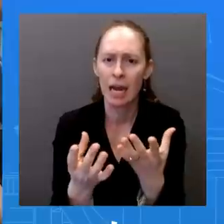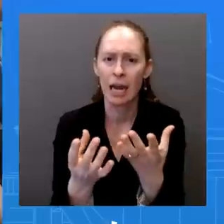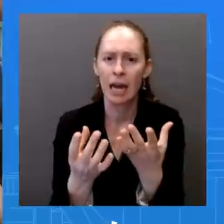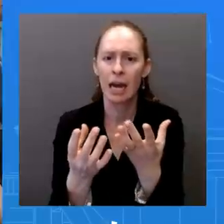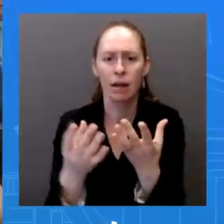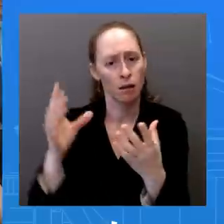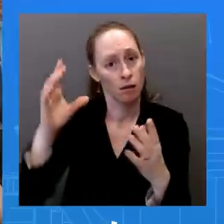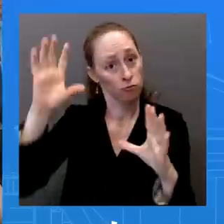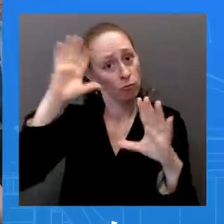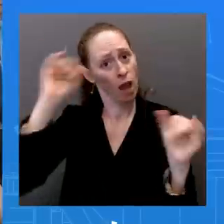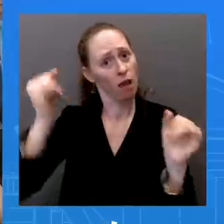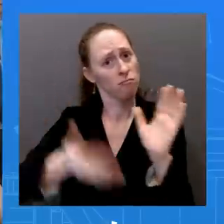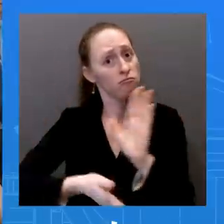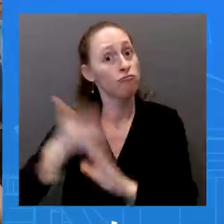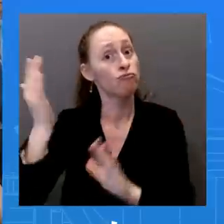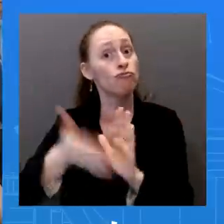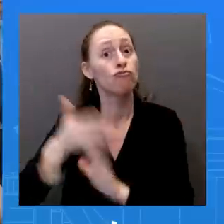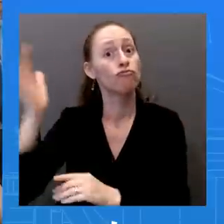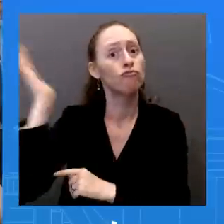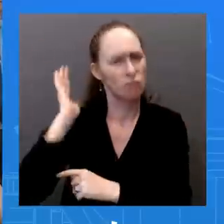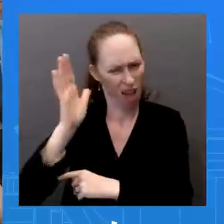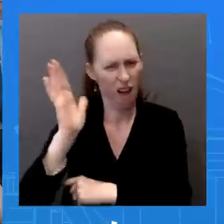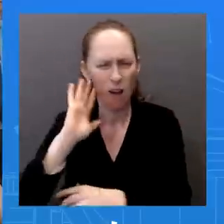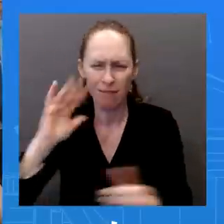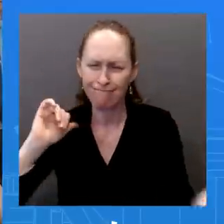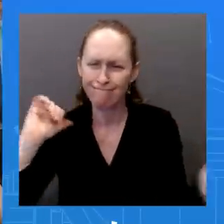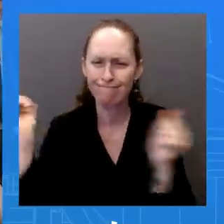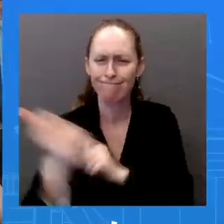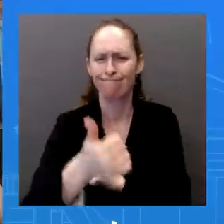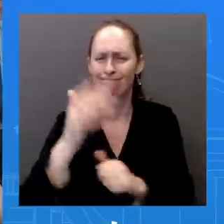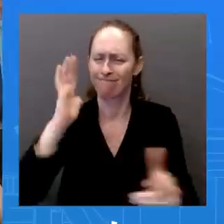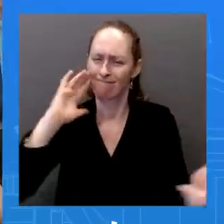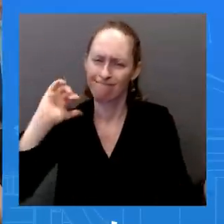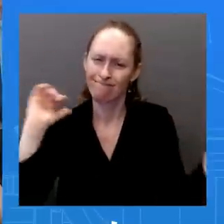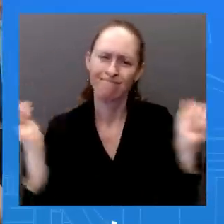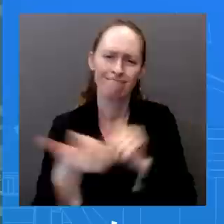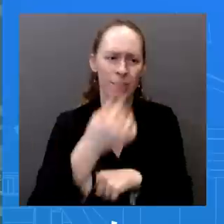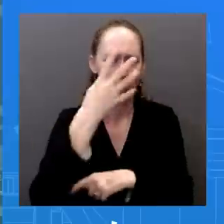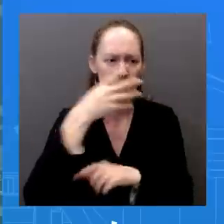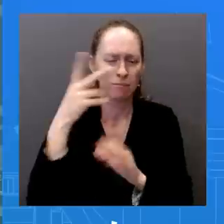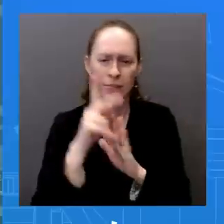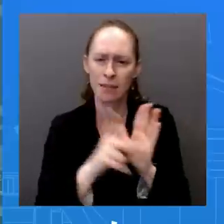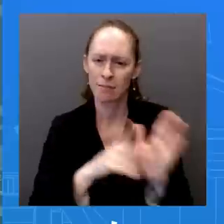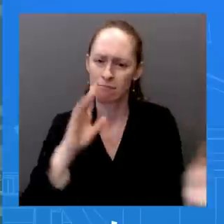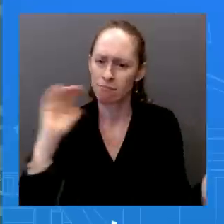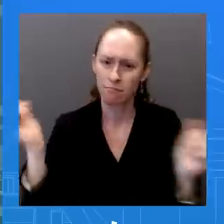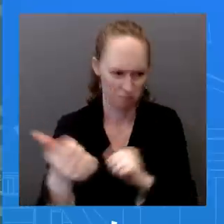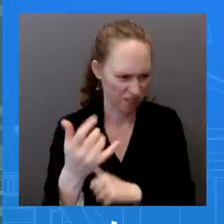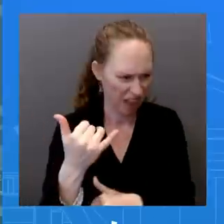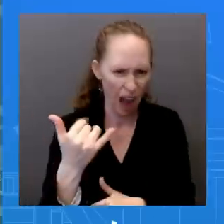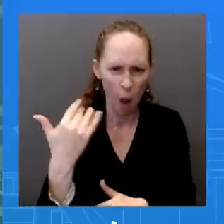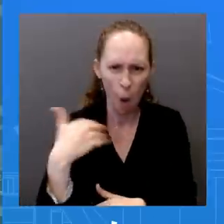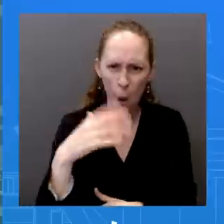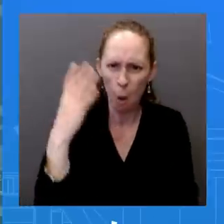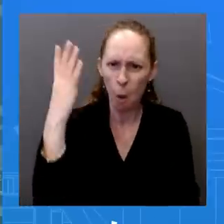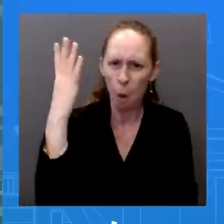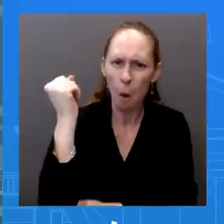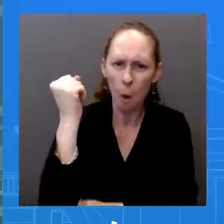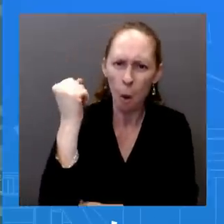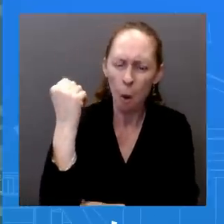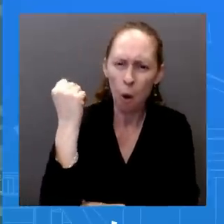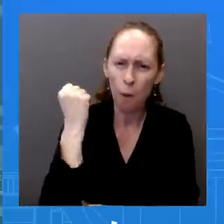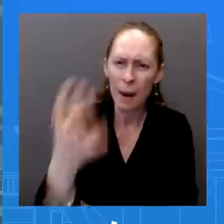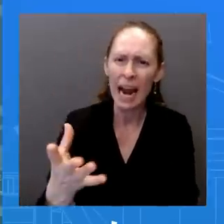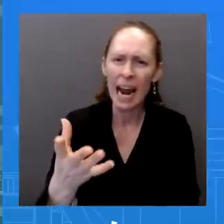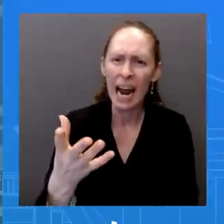these apprehensions reach record levels. What exactly went wrong here? So let me just give you, just to put it into context and talk a